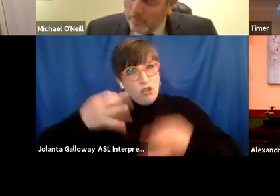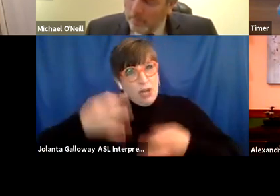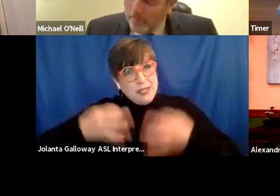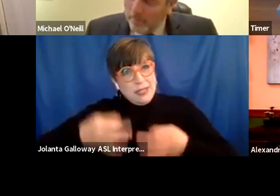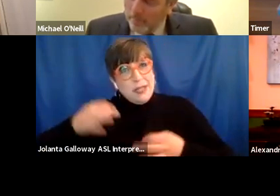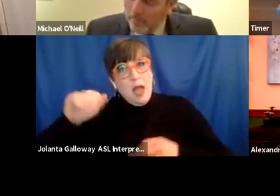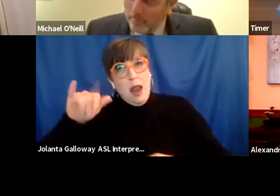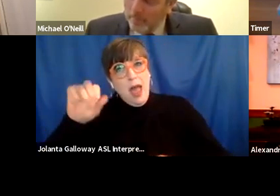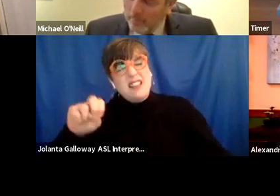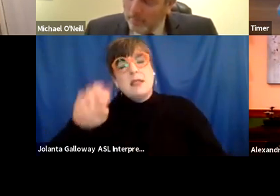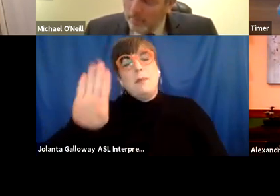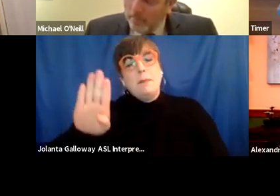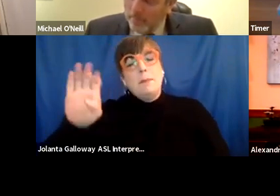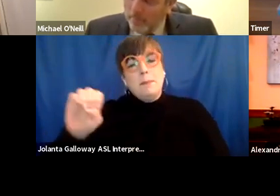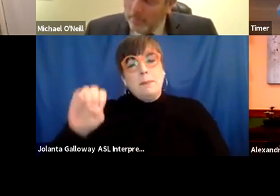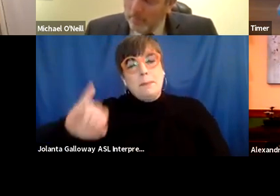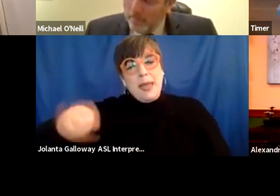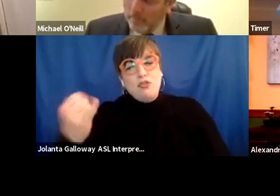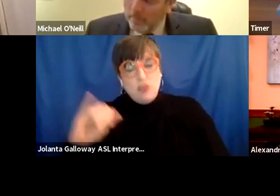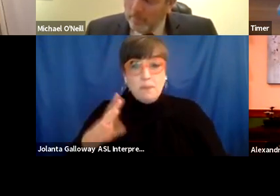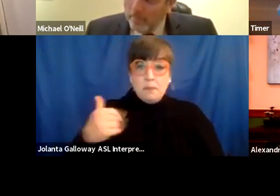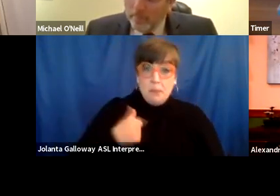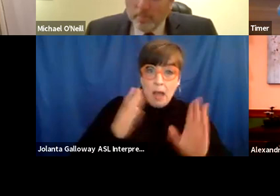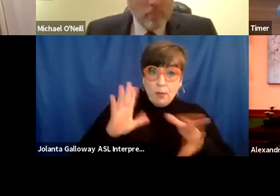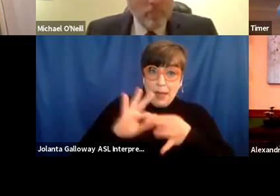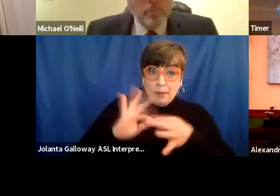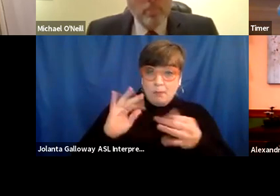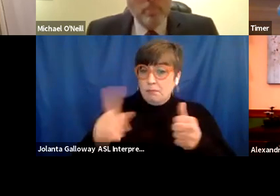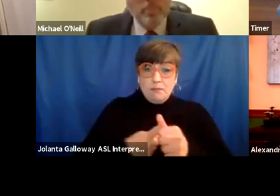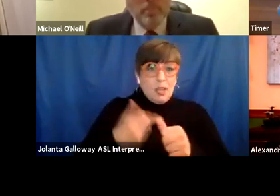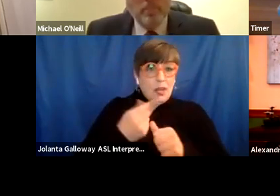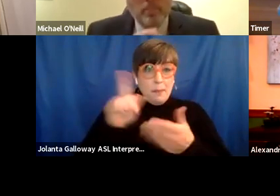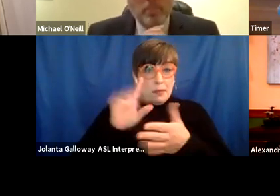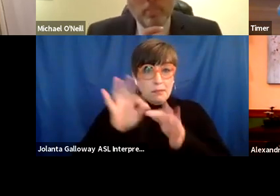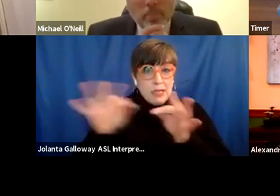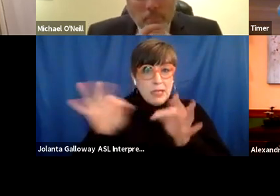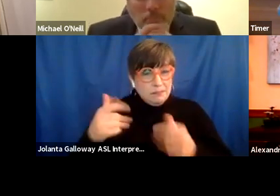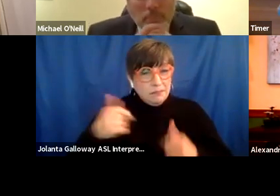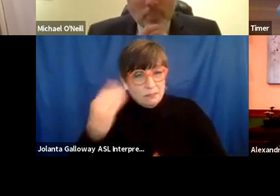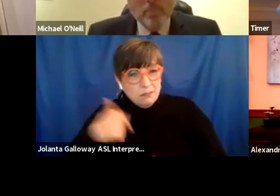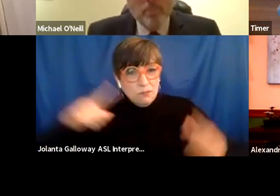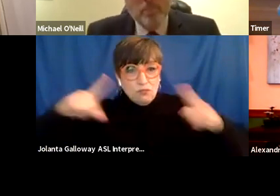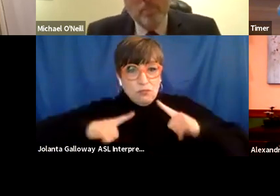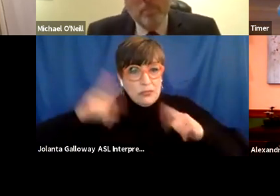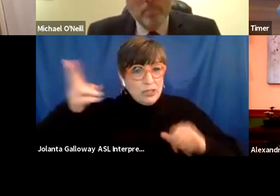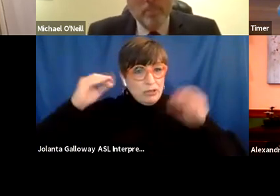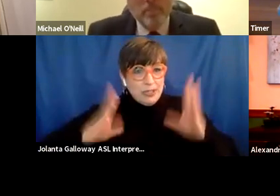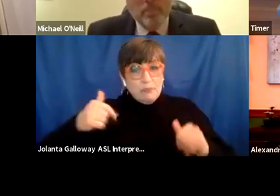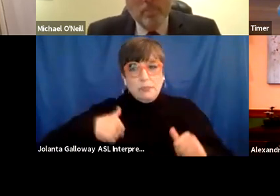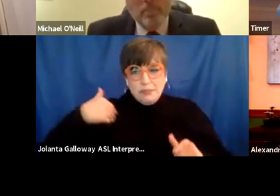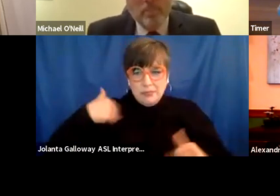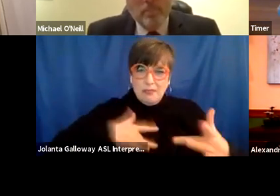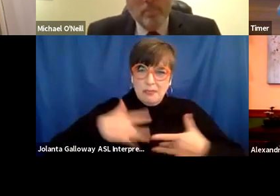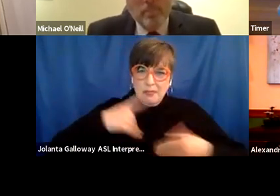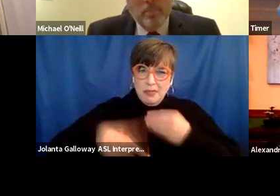My prepared remarks, my first couple of sentences, I'm a retired history teacher and I have a concern